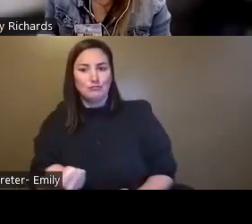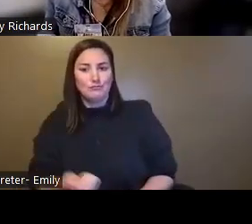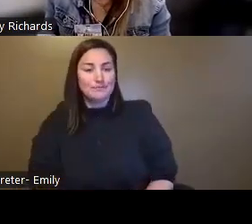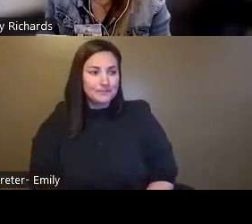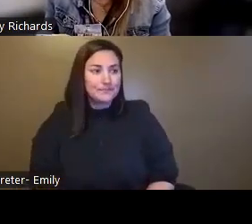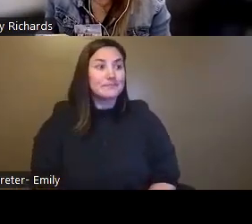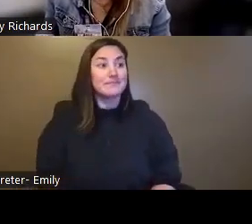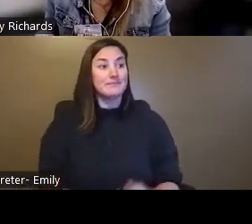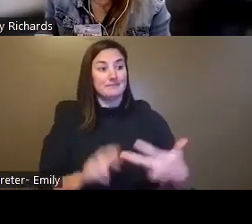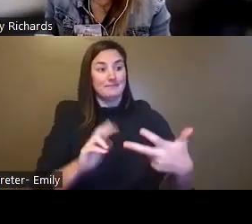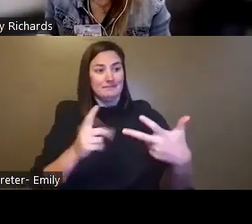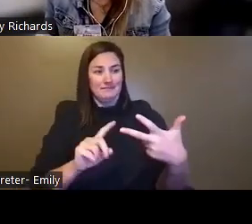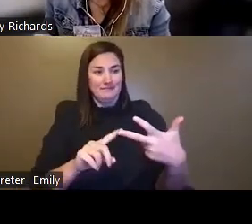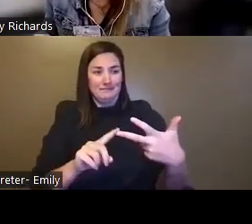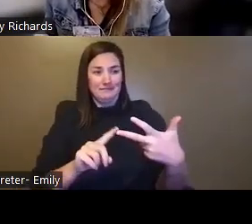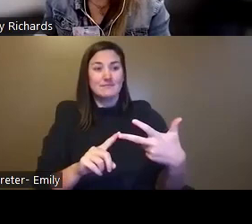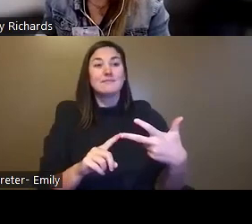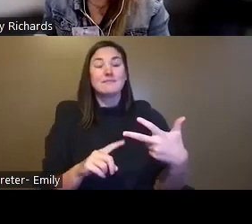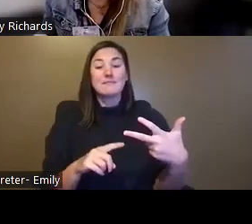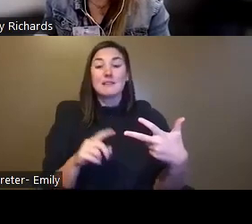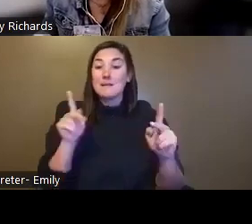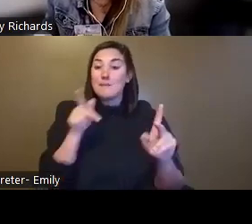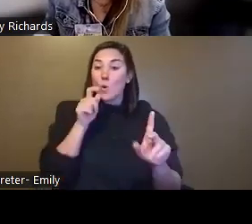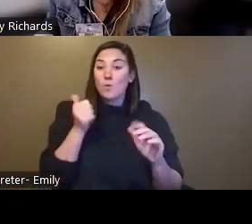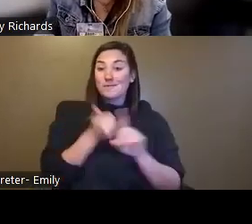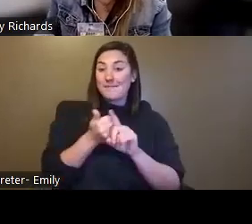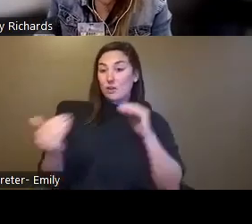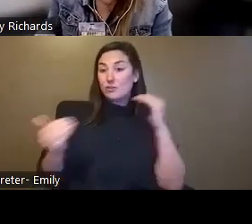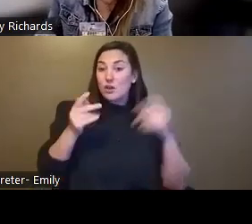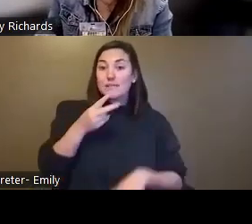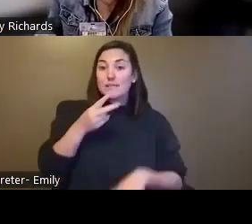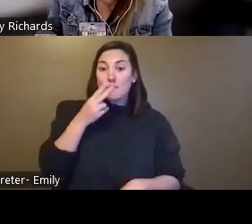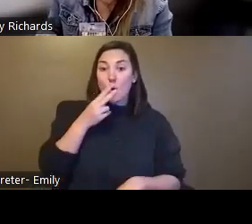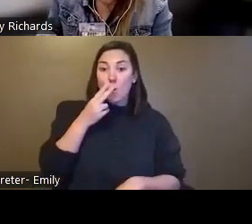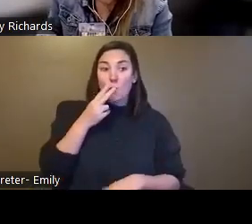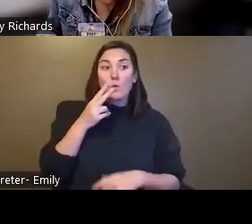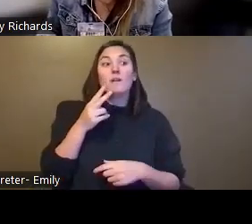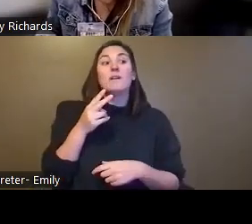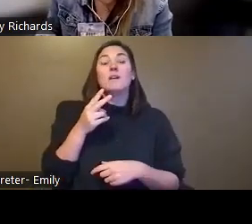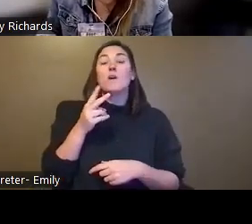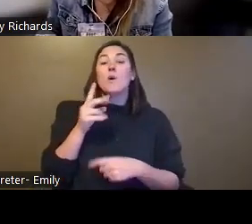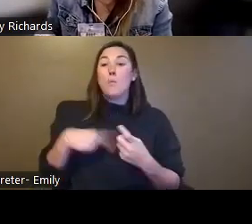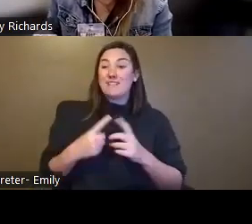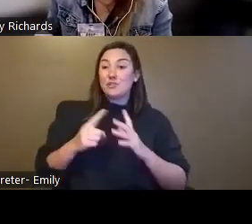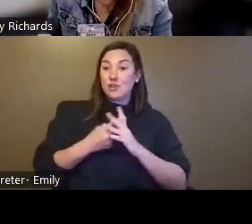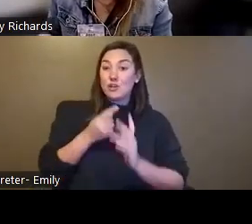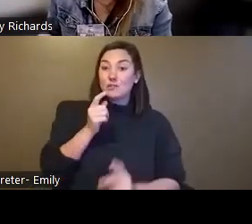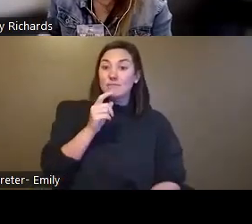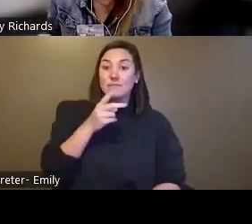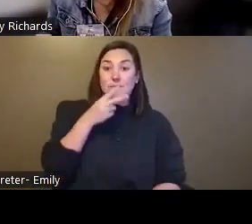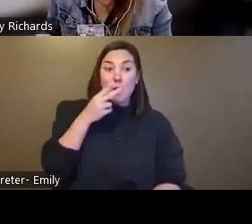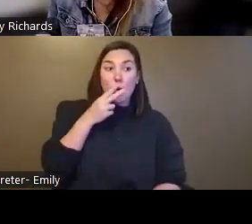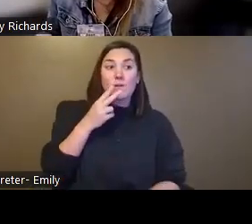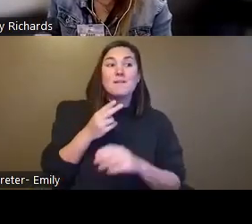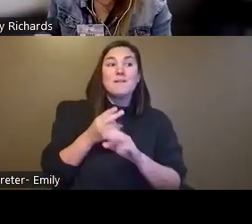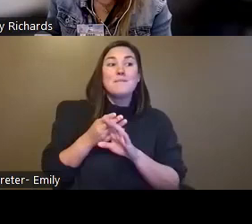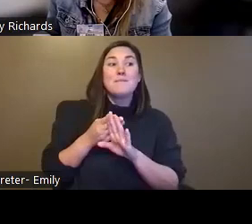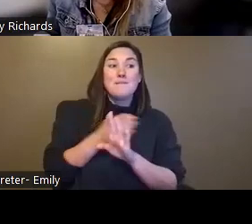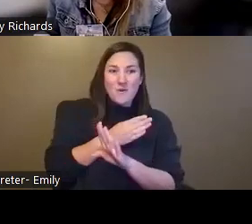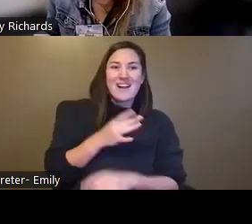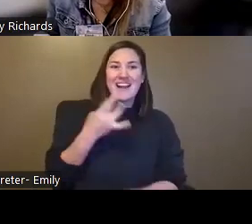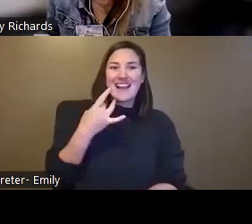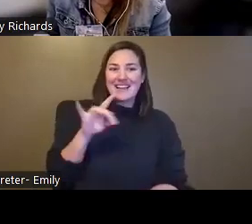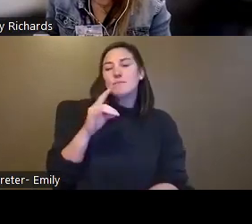9 out of 10 adult smokers started smoking by the time they were 18. So this is another reason why smoking